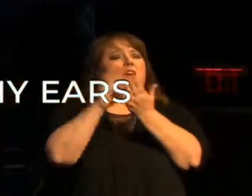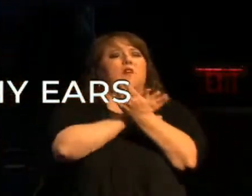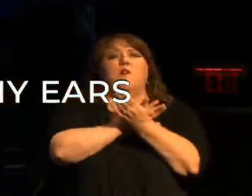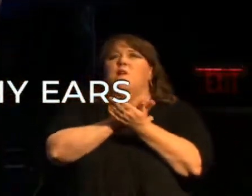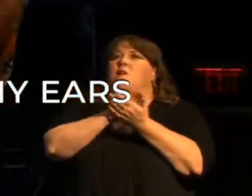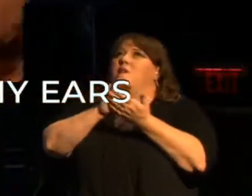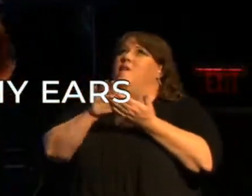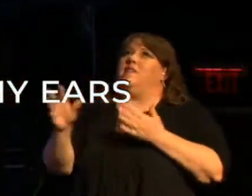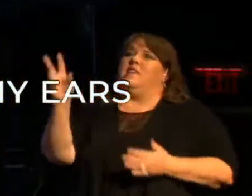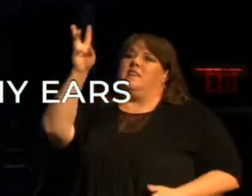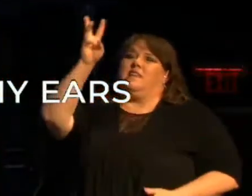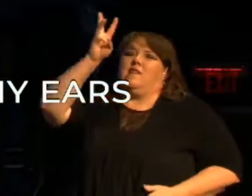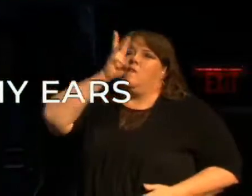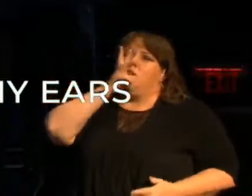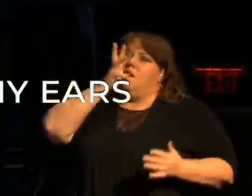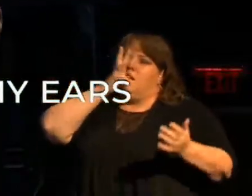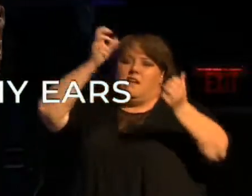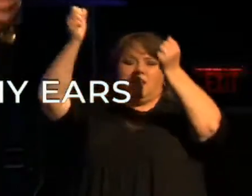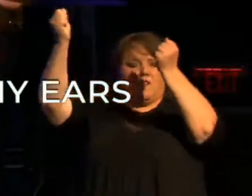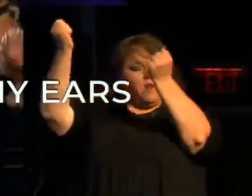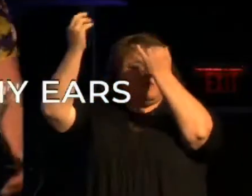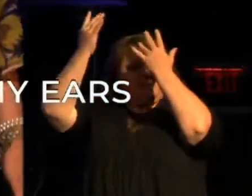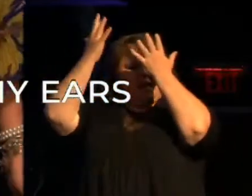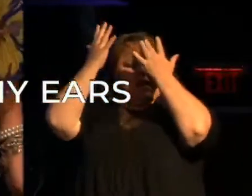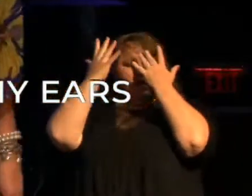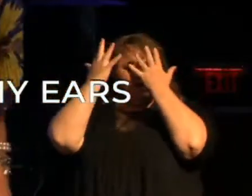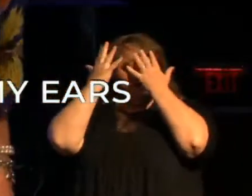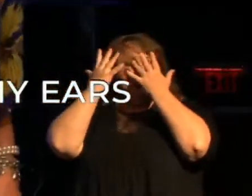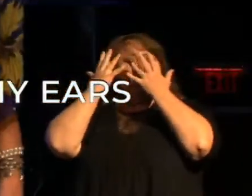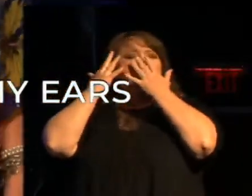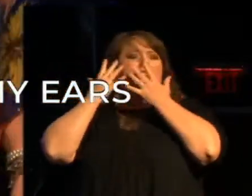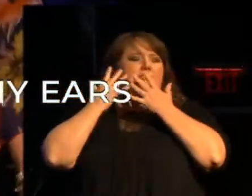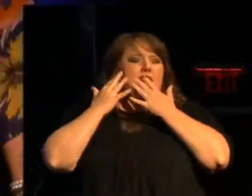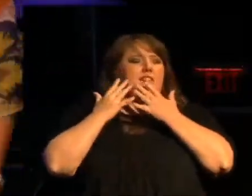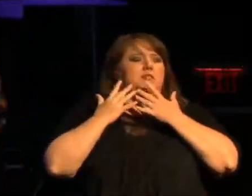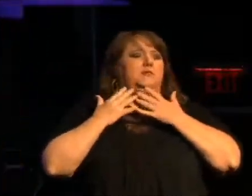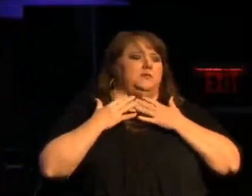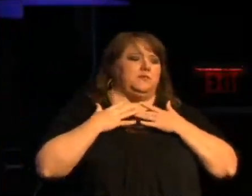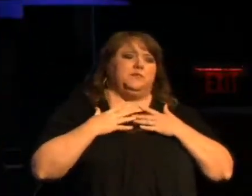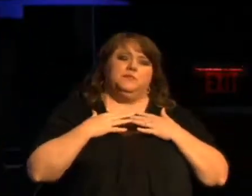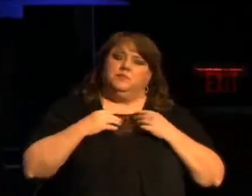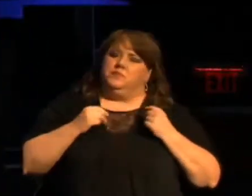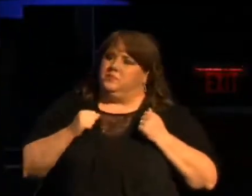like holy water on my skin.